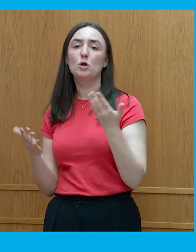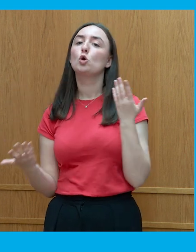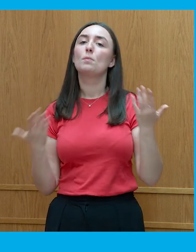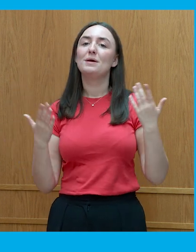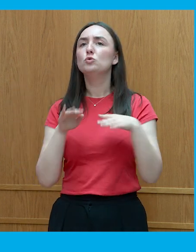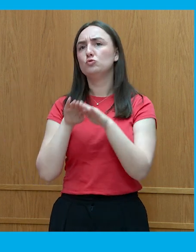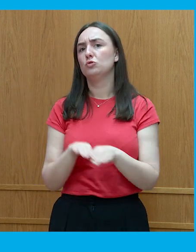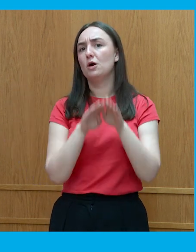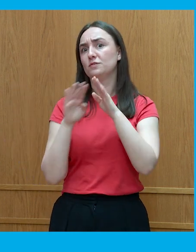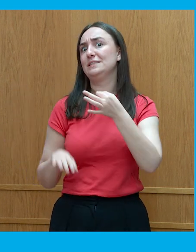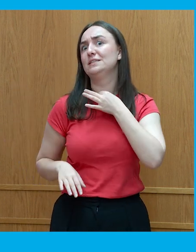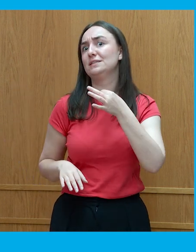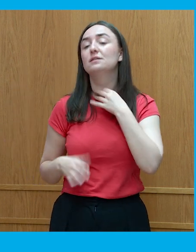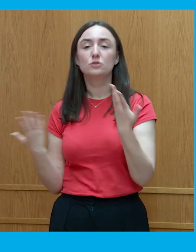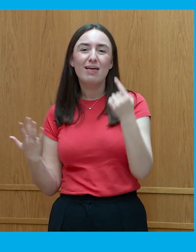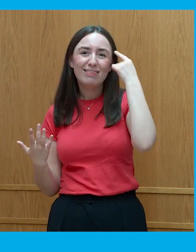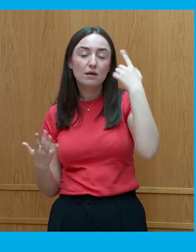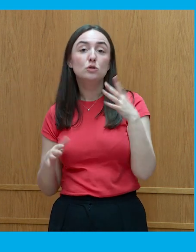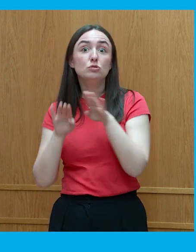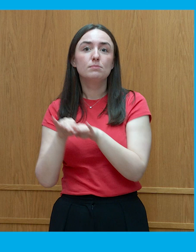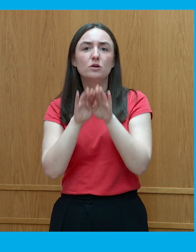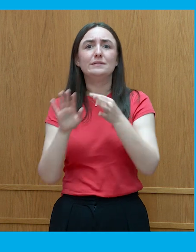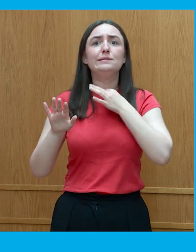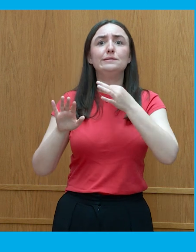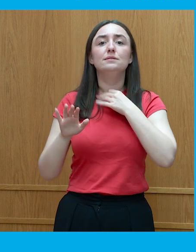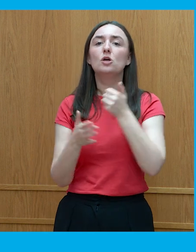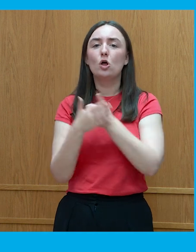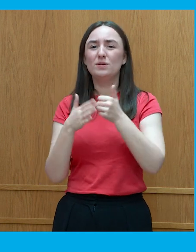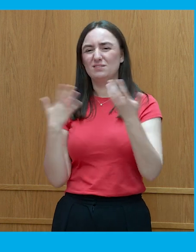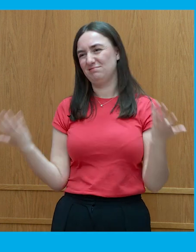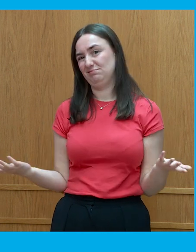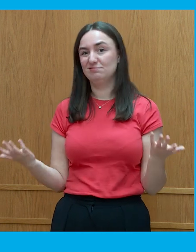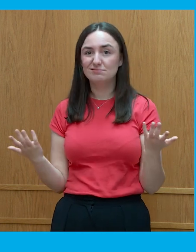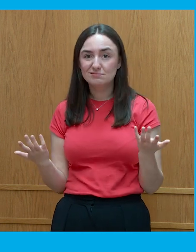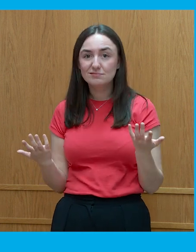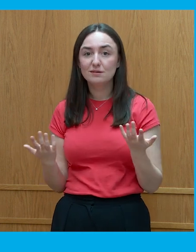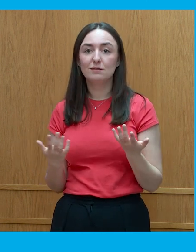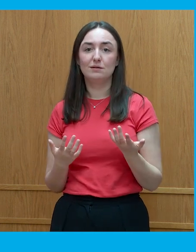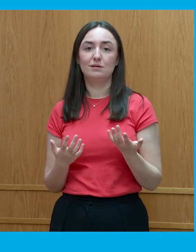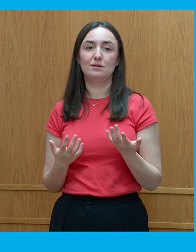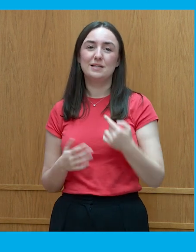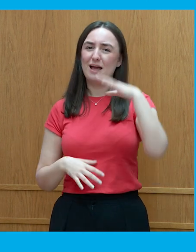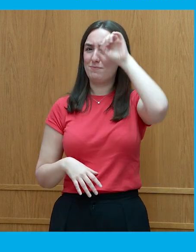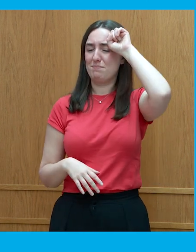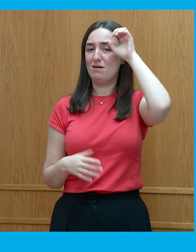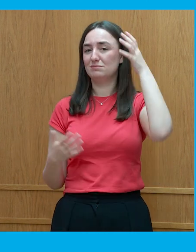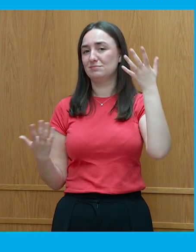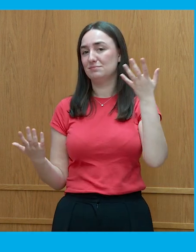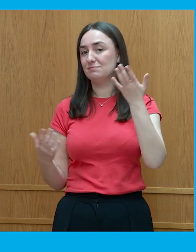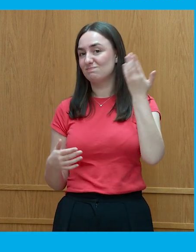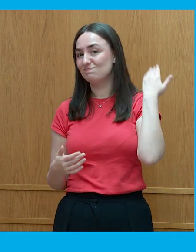at stake, which I think democracy at stake was always a bit of a nebulous argument. I remember being on the road and